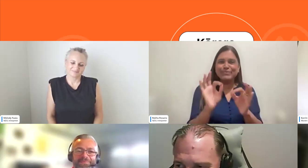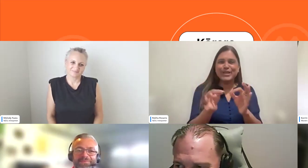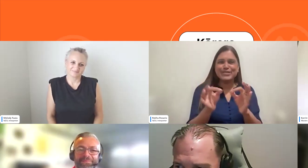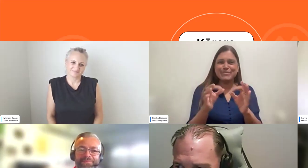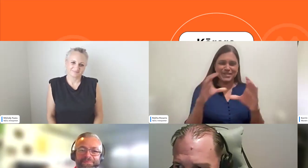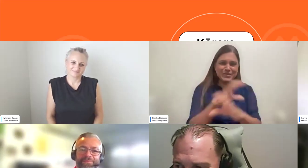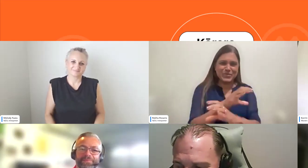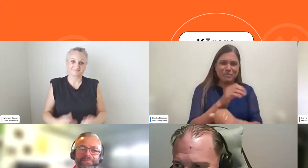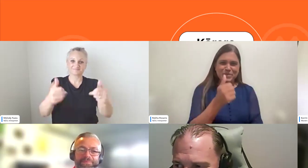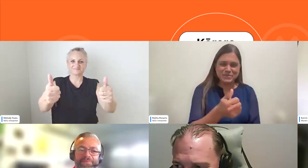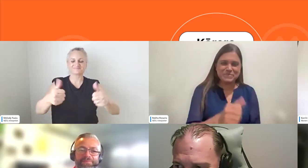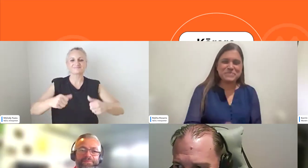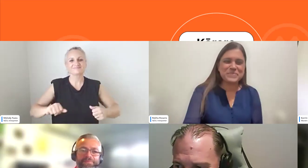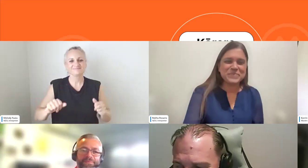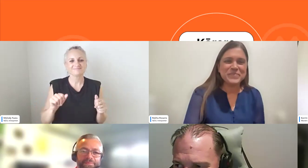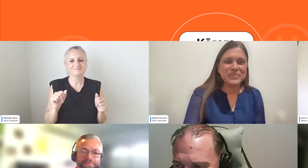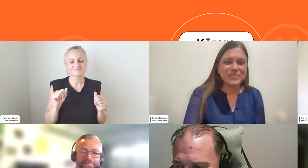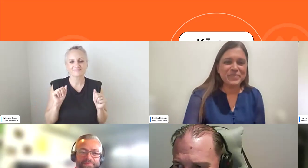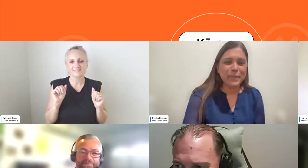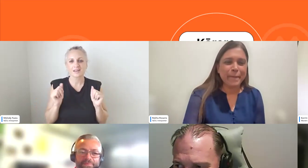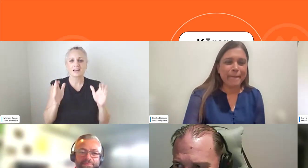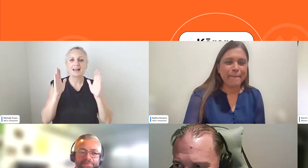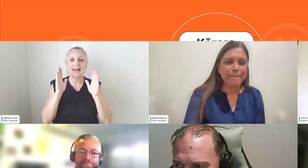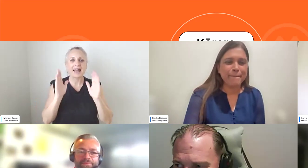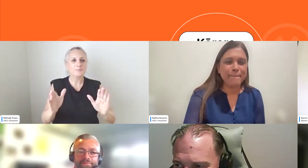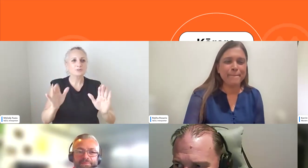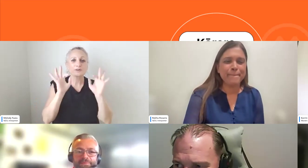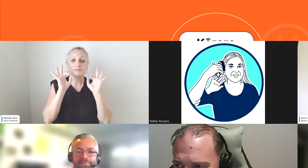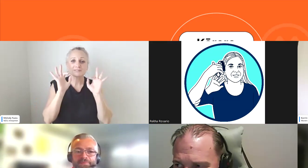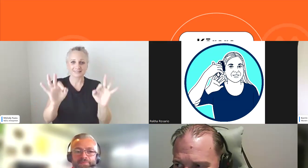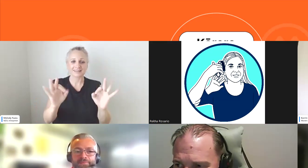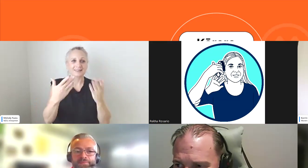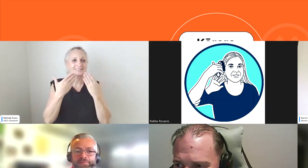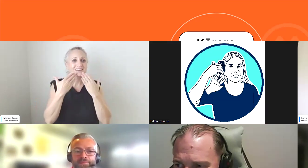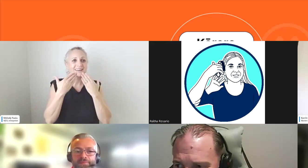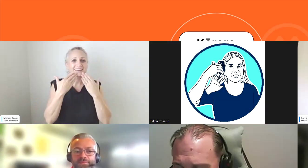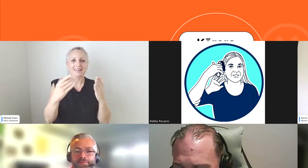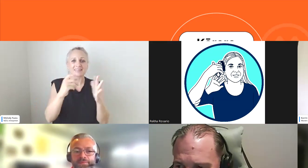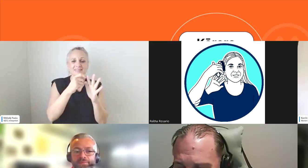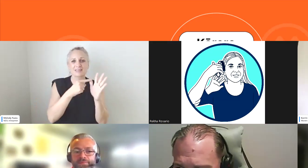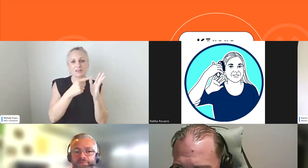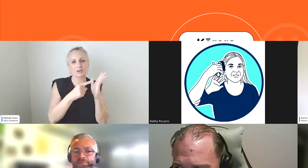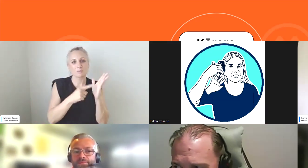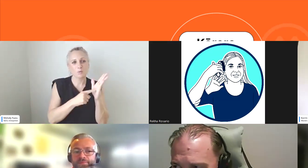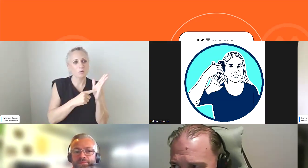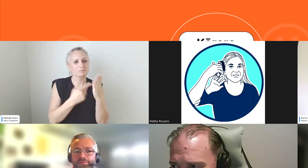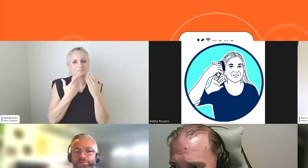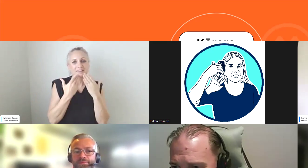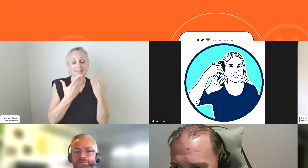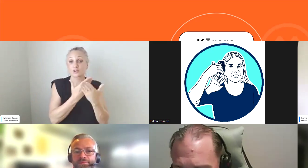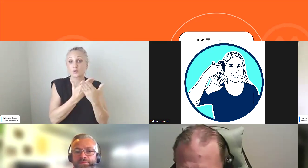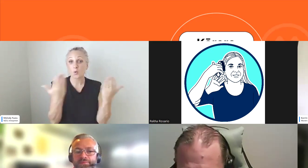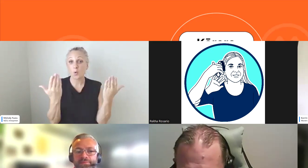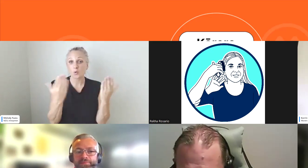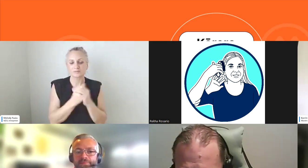No, that was absolutely fantastic. Thank you, Paul, and thank you all. We don't have